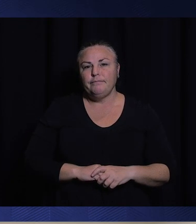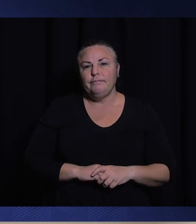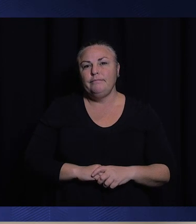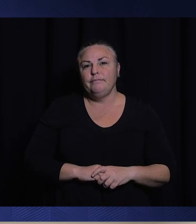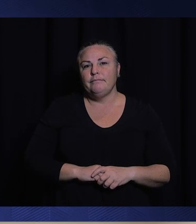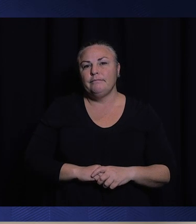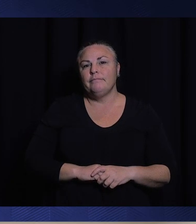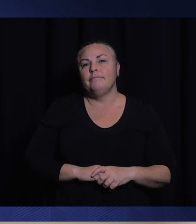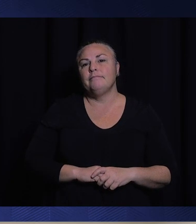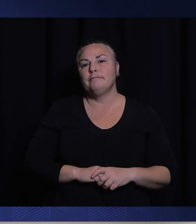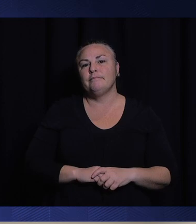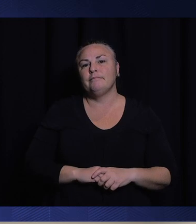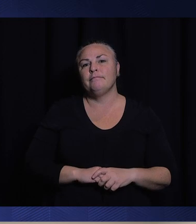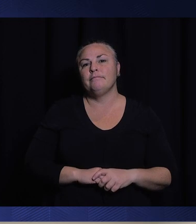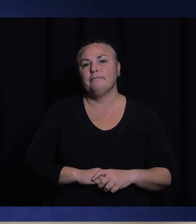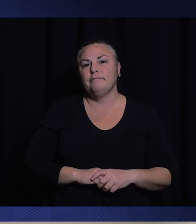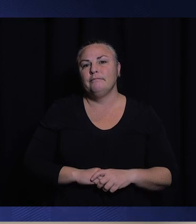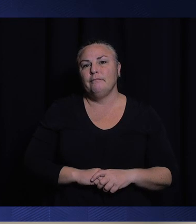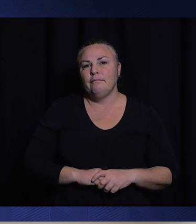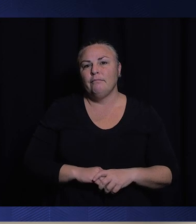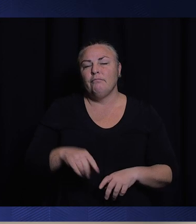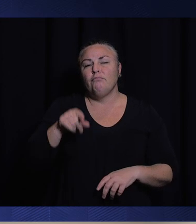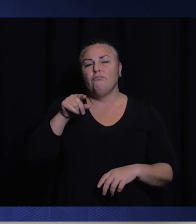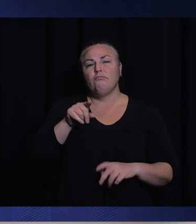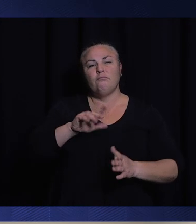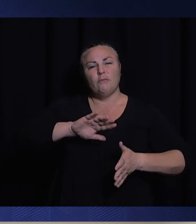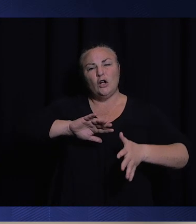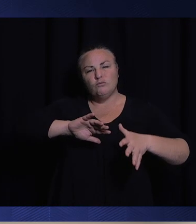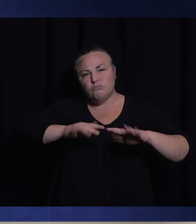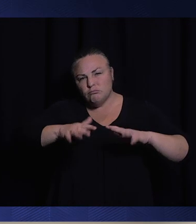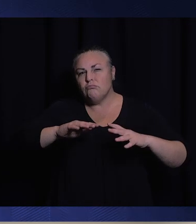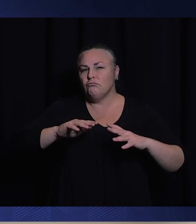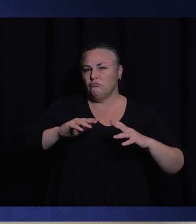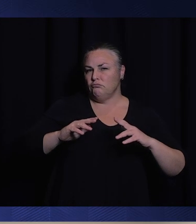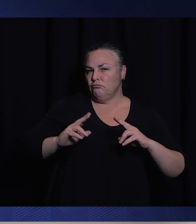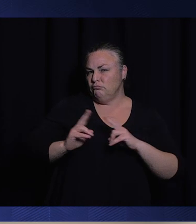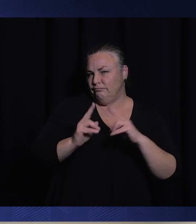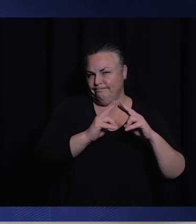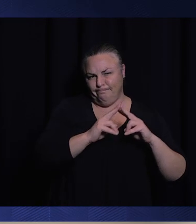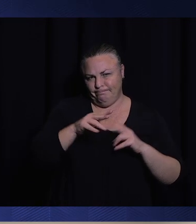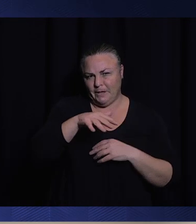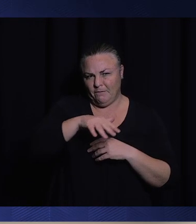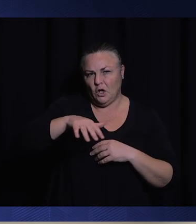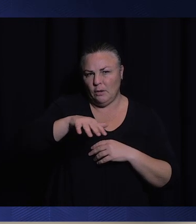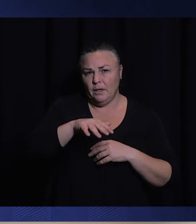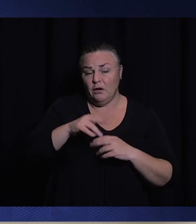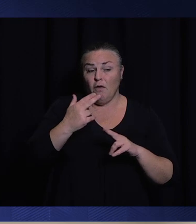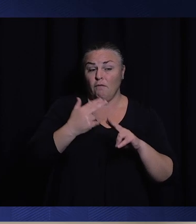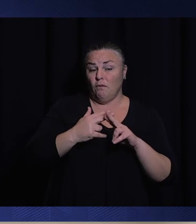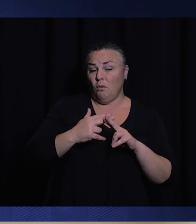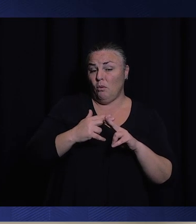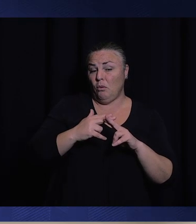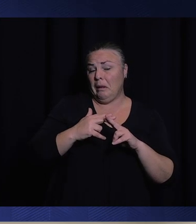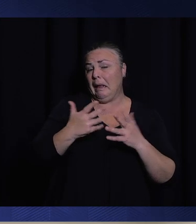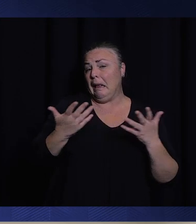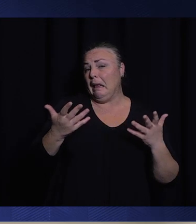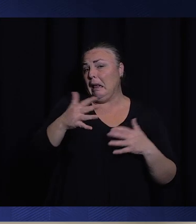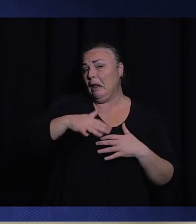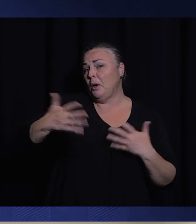restoration, rehabilitation, and biomimicry, depending on that scale. I start by